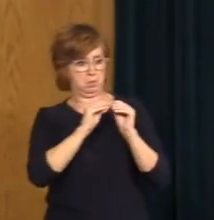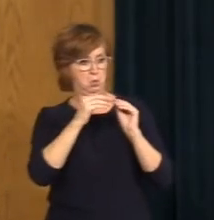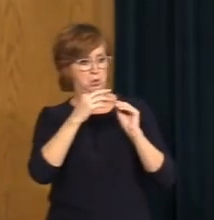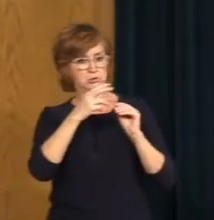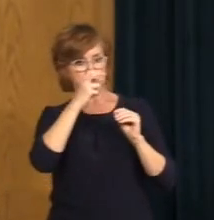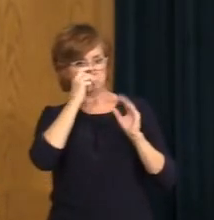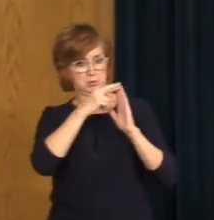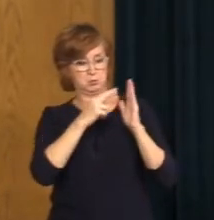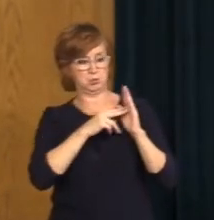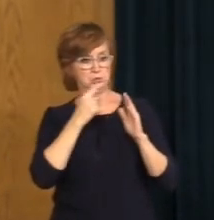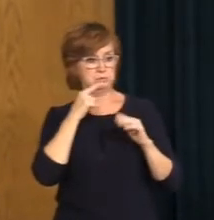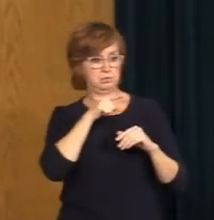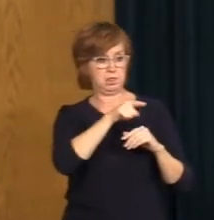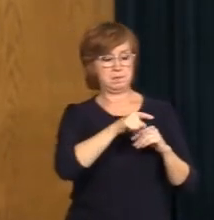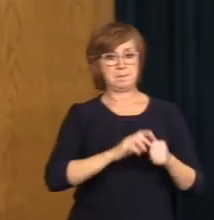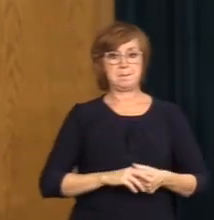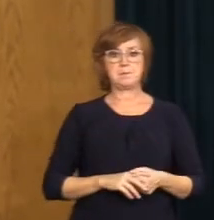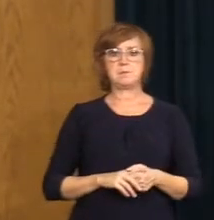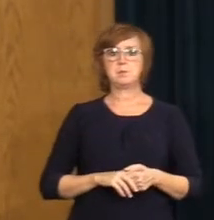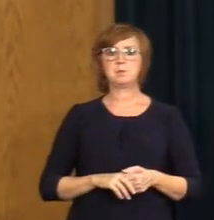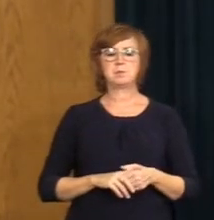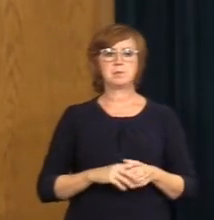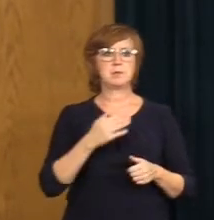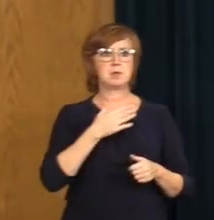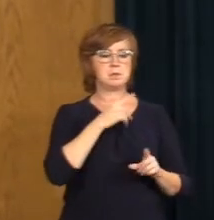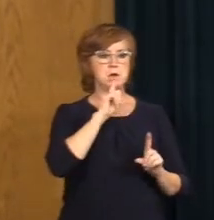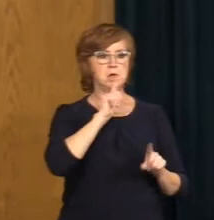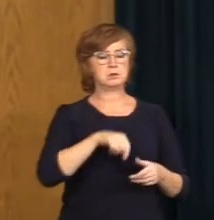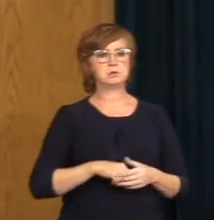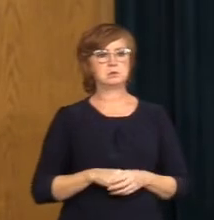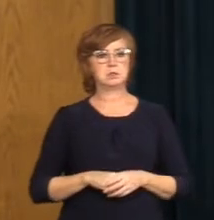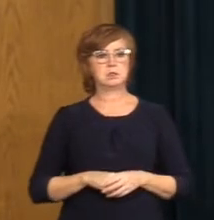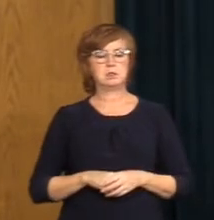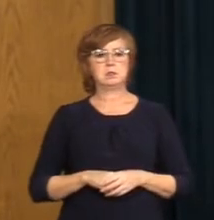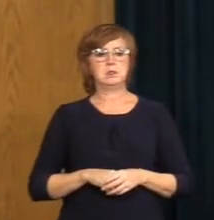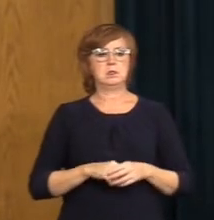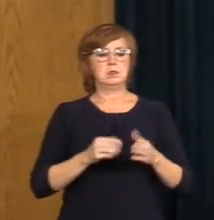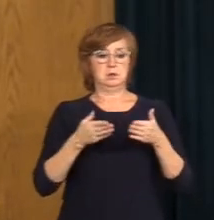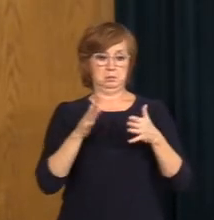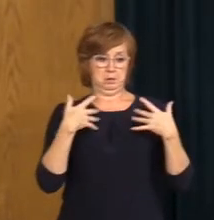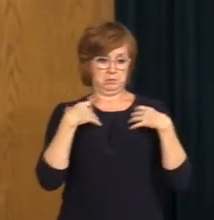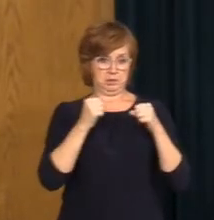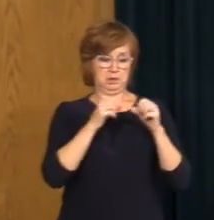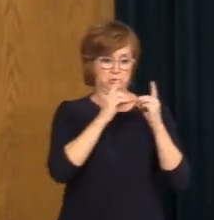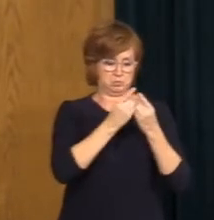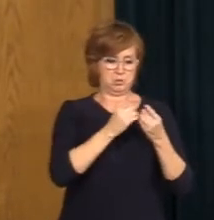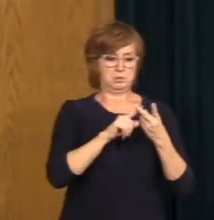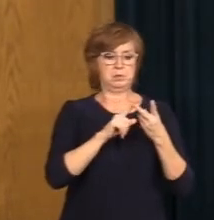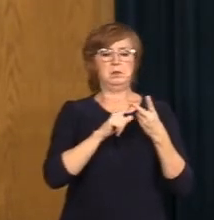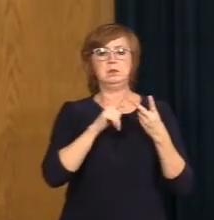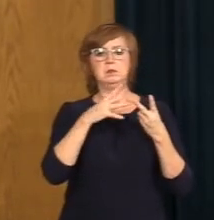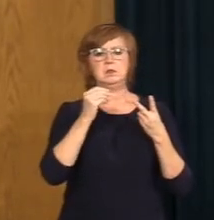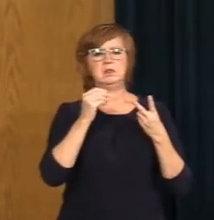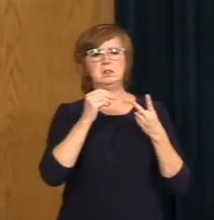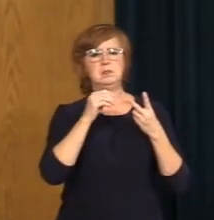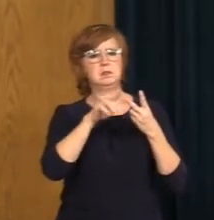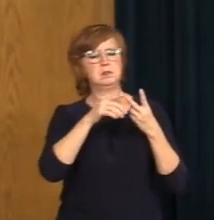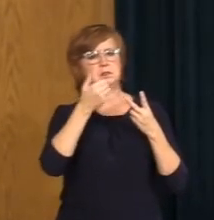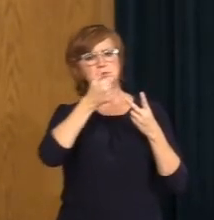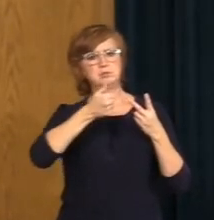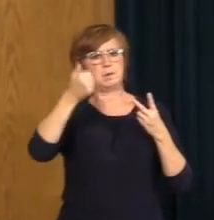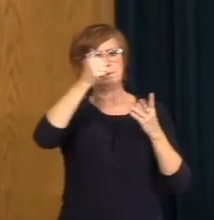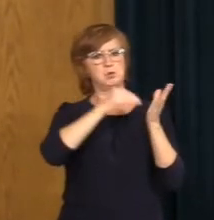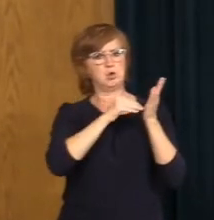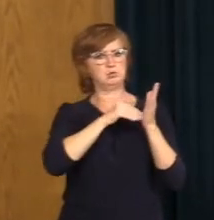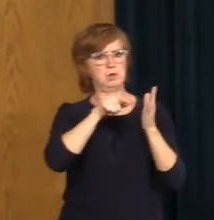consider? Yeah, so at a local level, medical health officers and public health is in regular communication with schools and